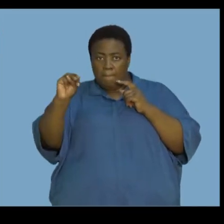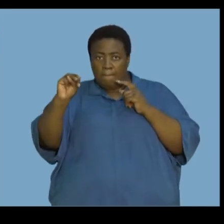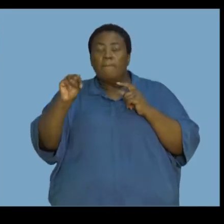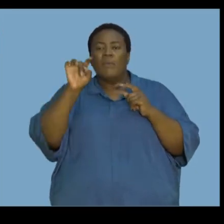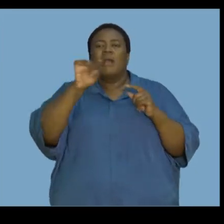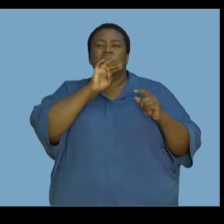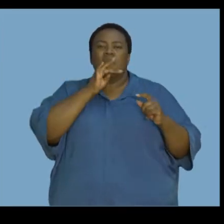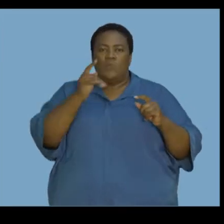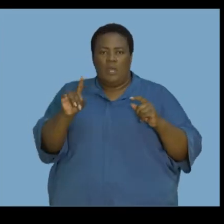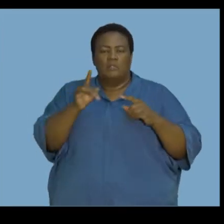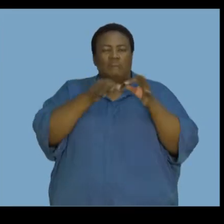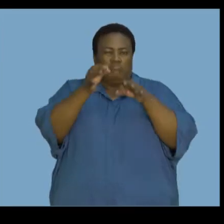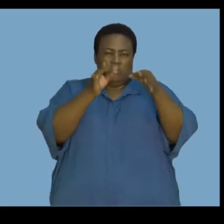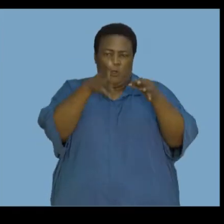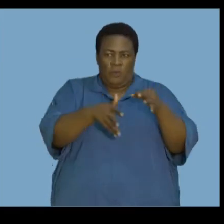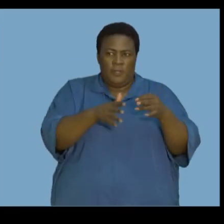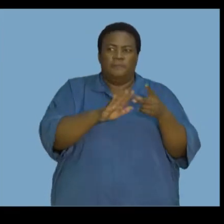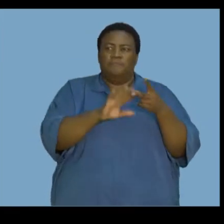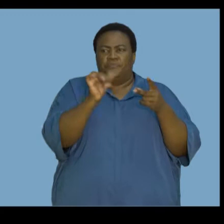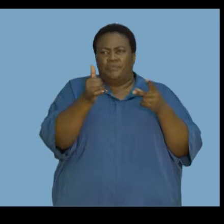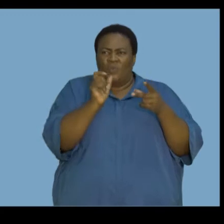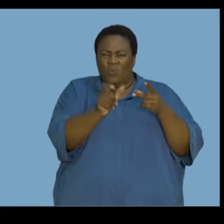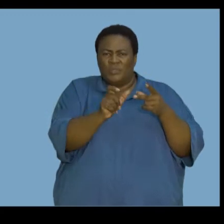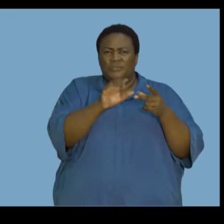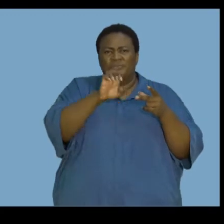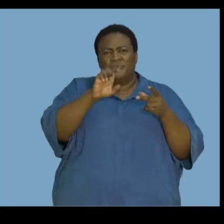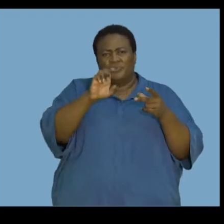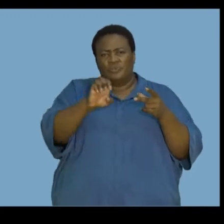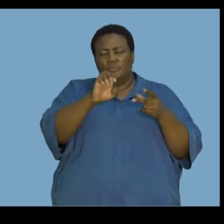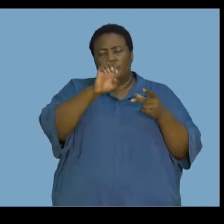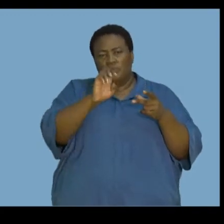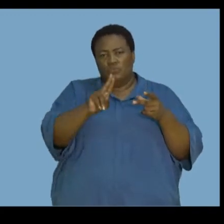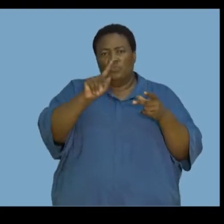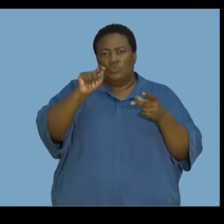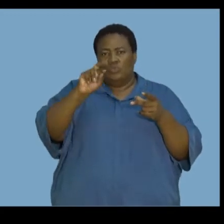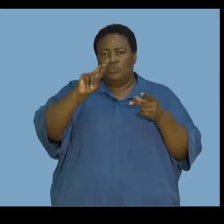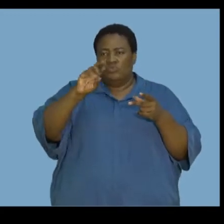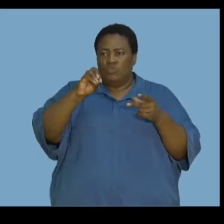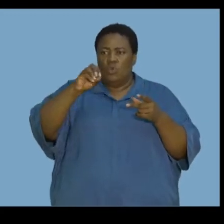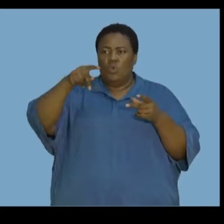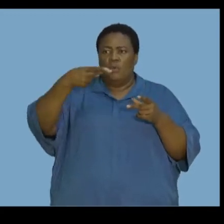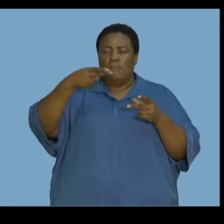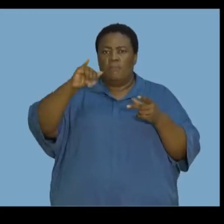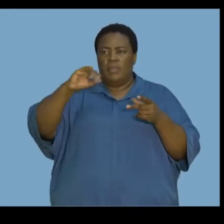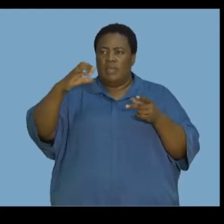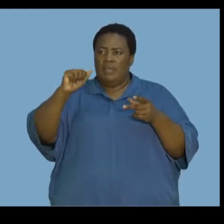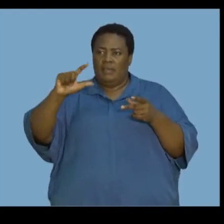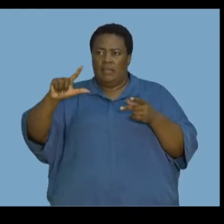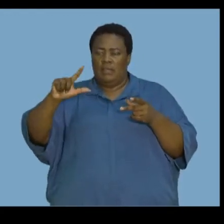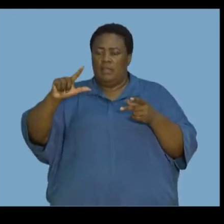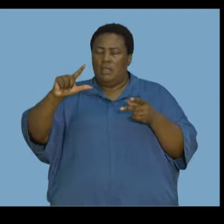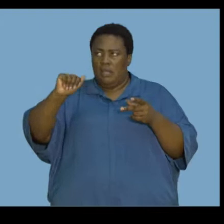a term that you've been exposed to probably previously in terms of the impact that fertilizers and nutrients have,